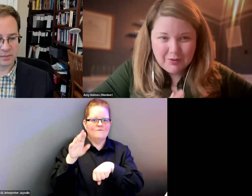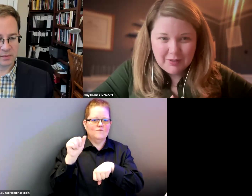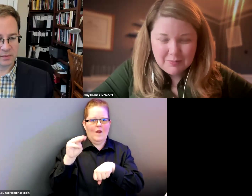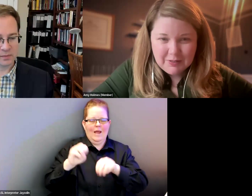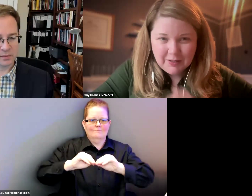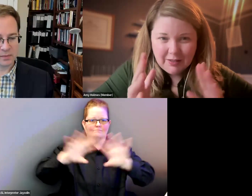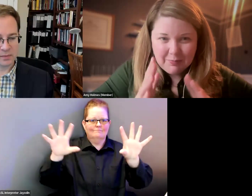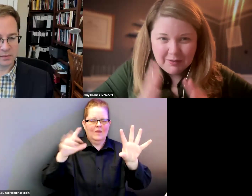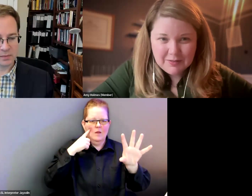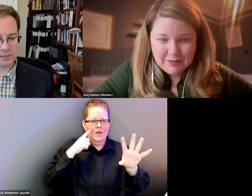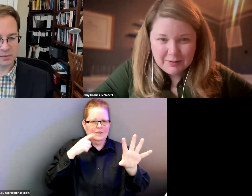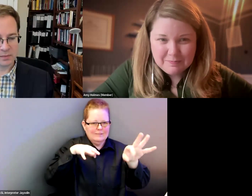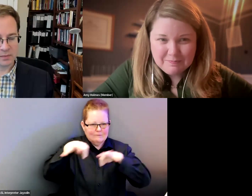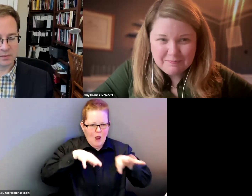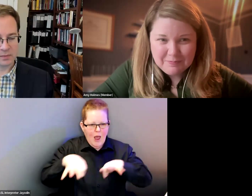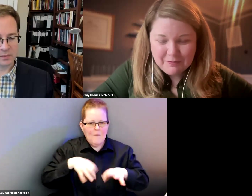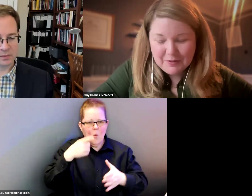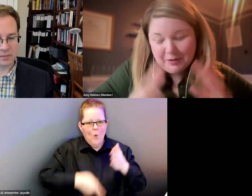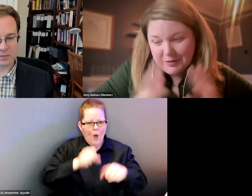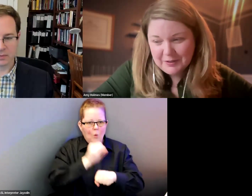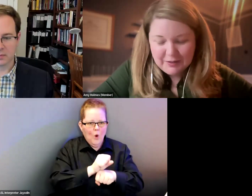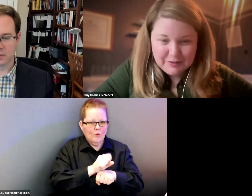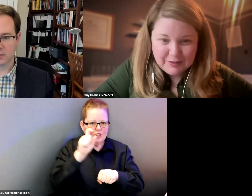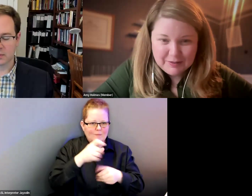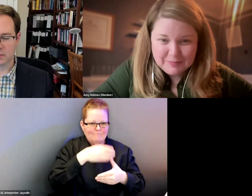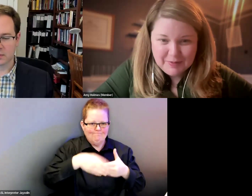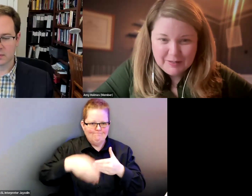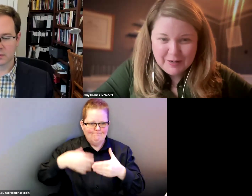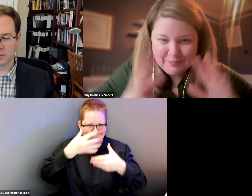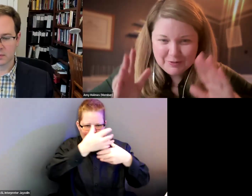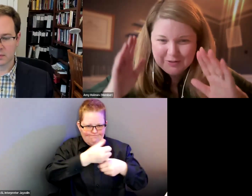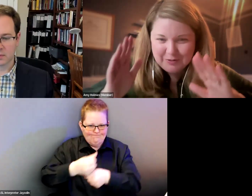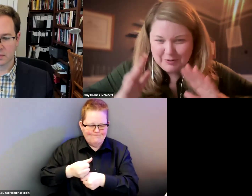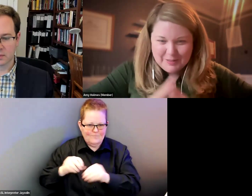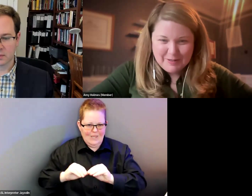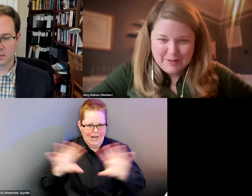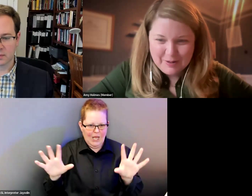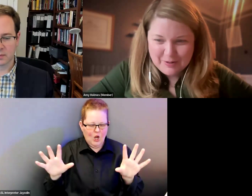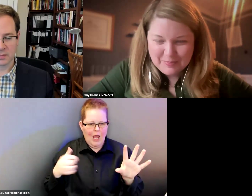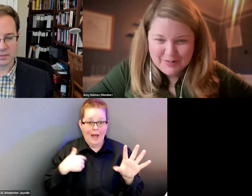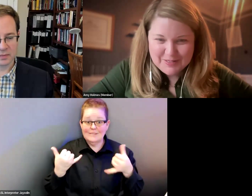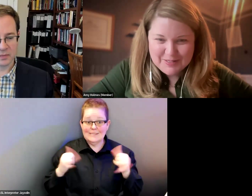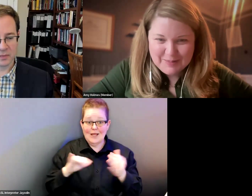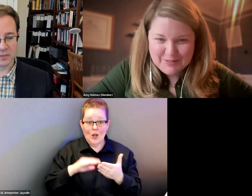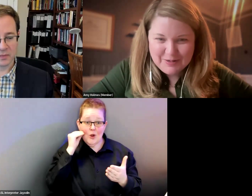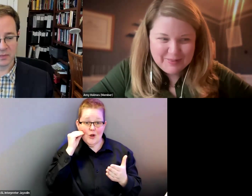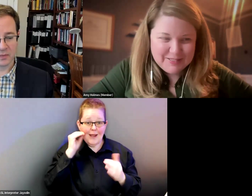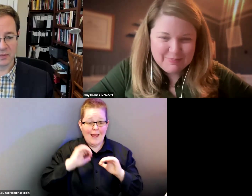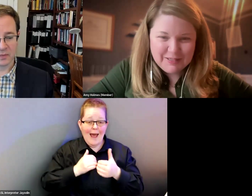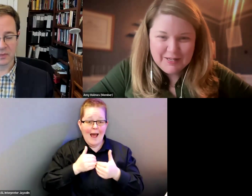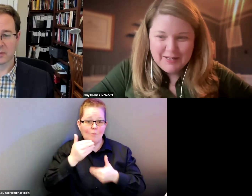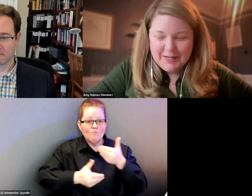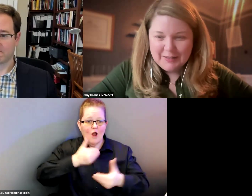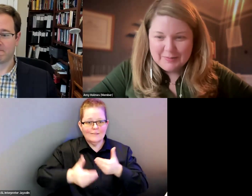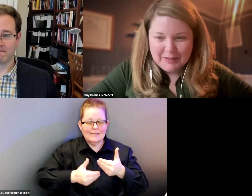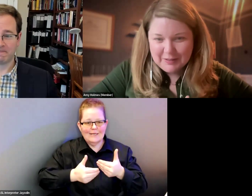work that needs to be done and keep it as, I think I'm still learning about how all the process steps go with this,